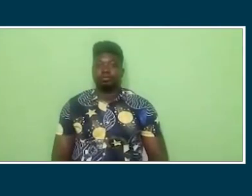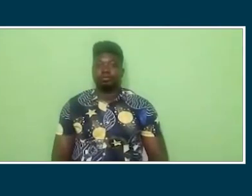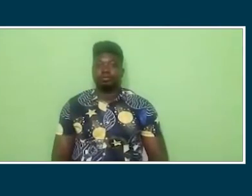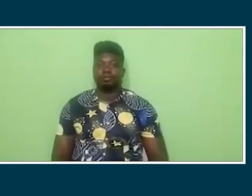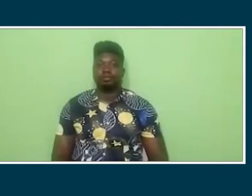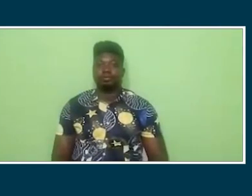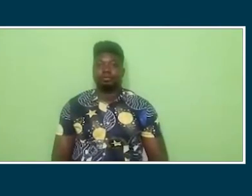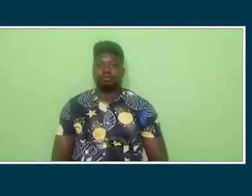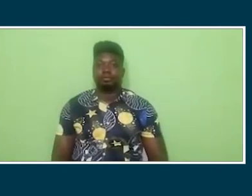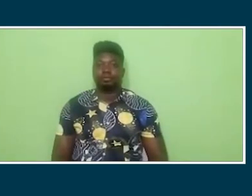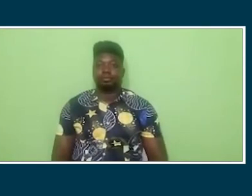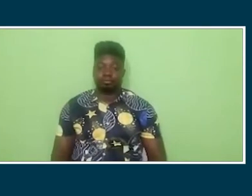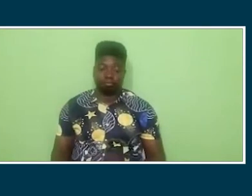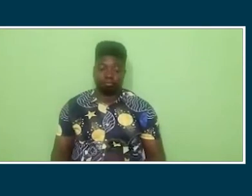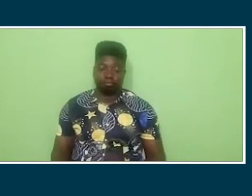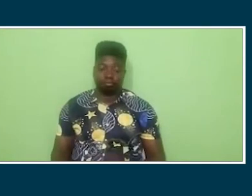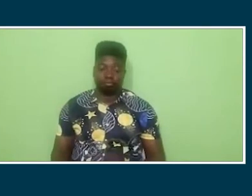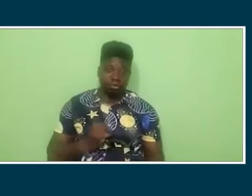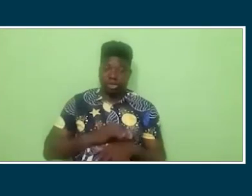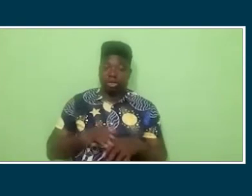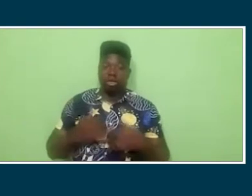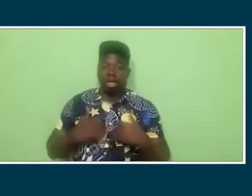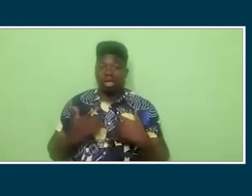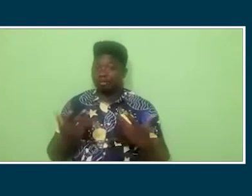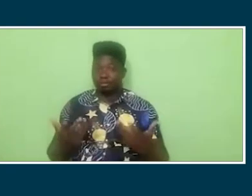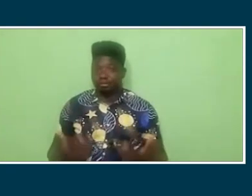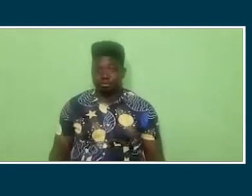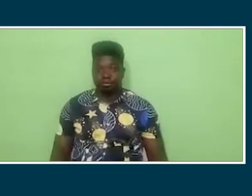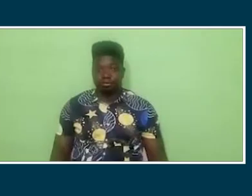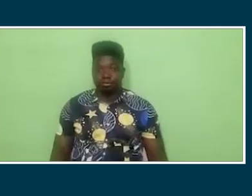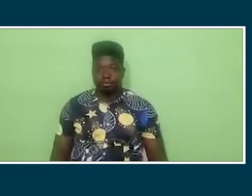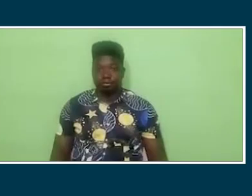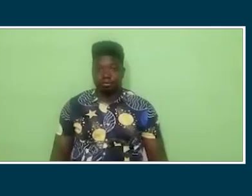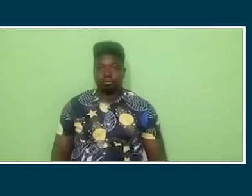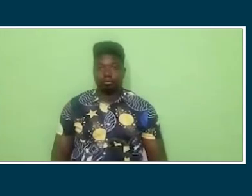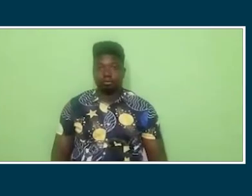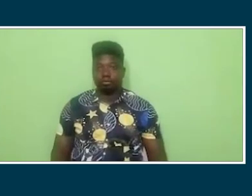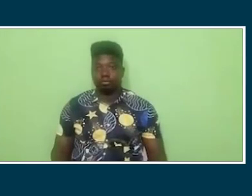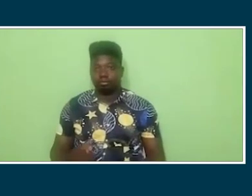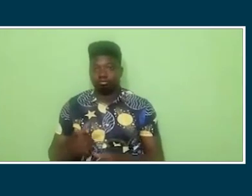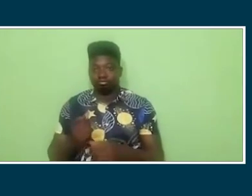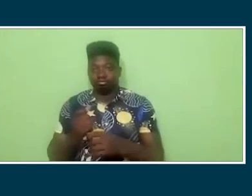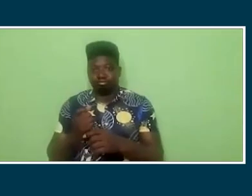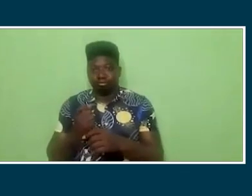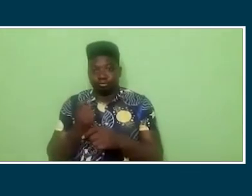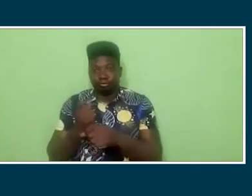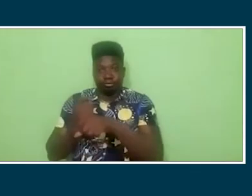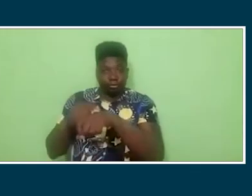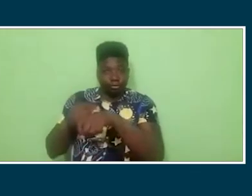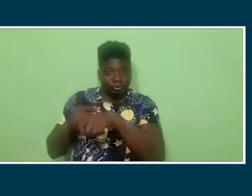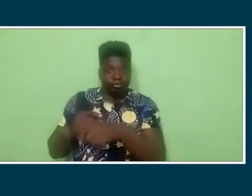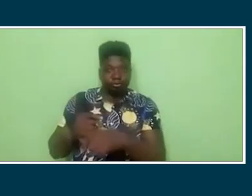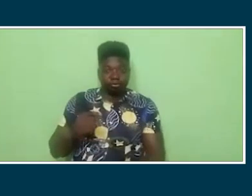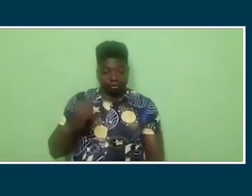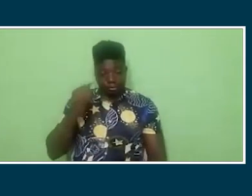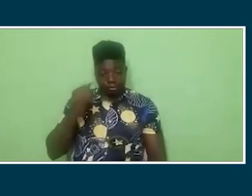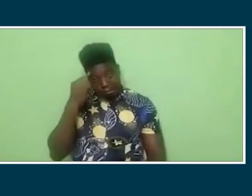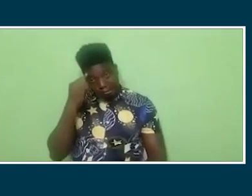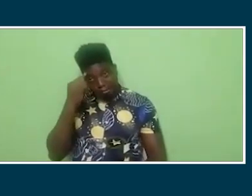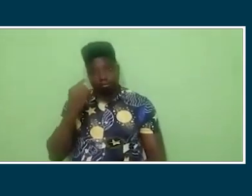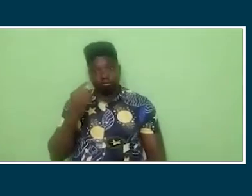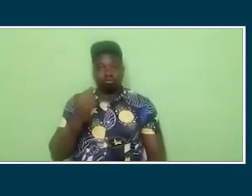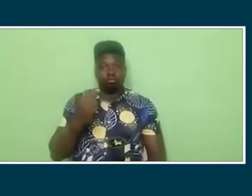I don't have the words. Do we just all need to take a moment and take a breath on that?